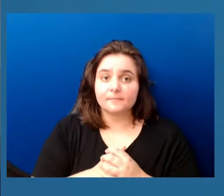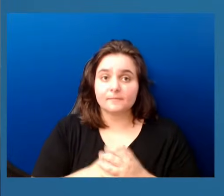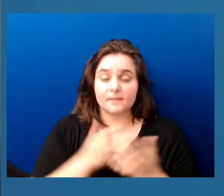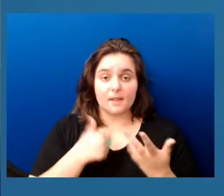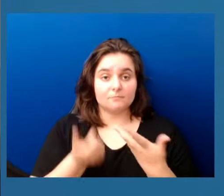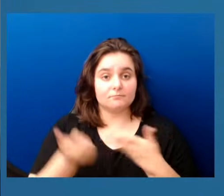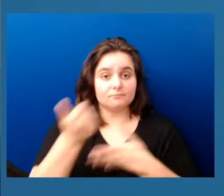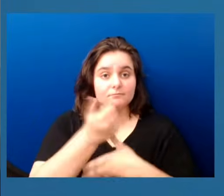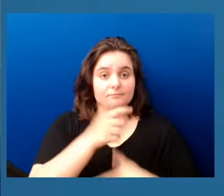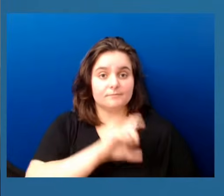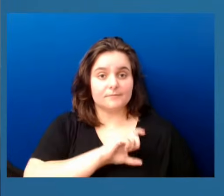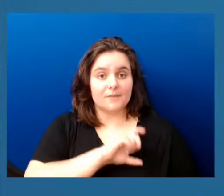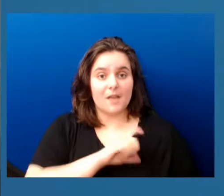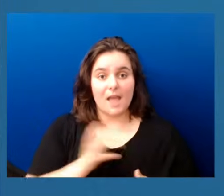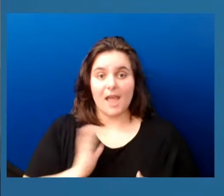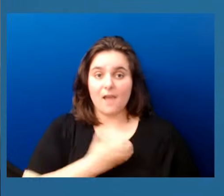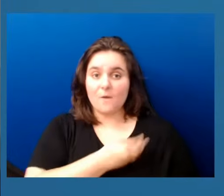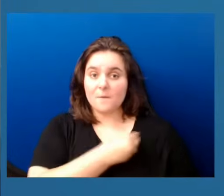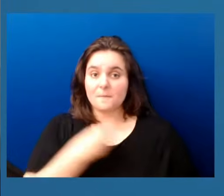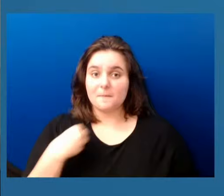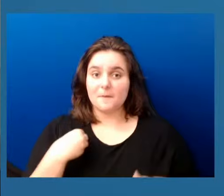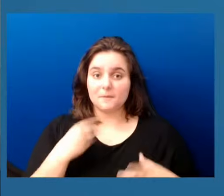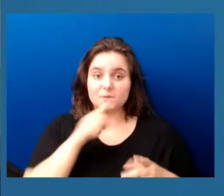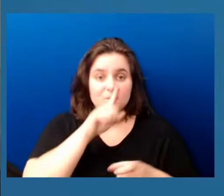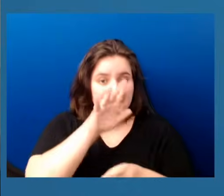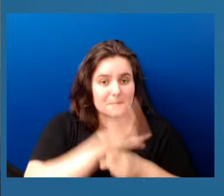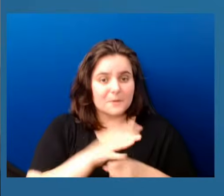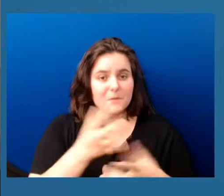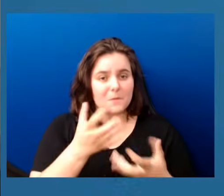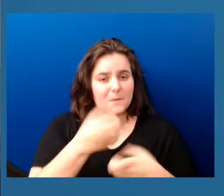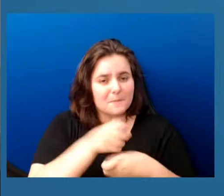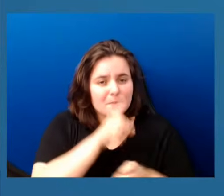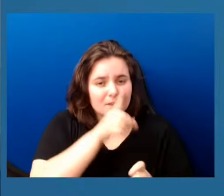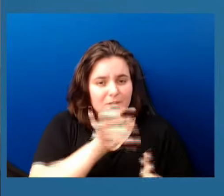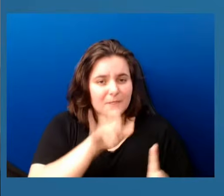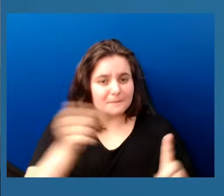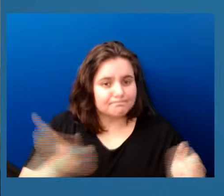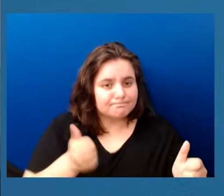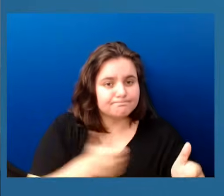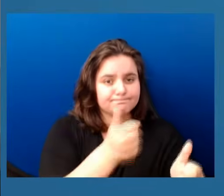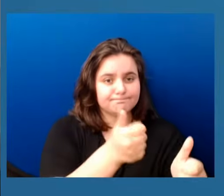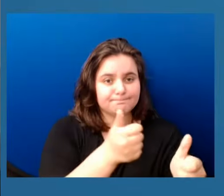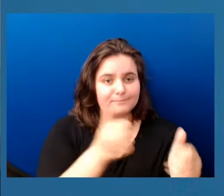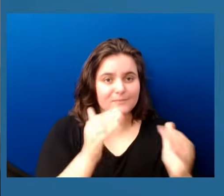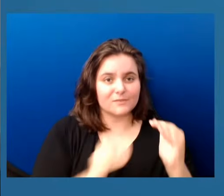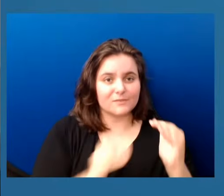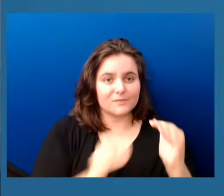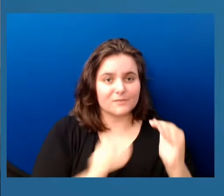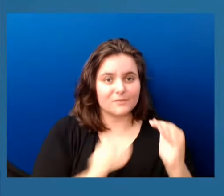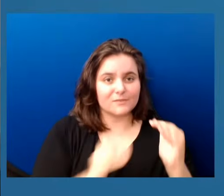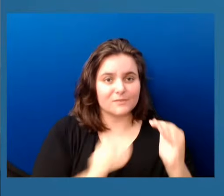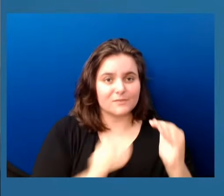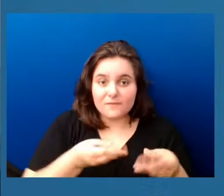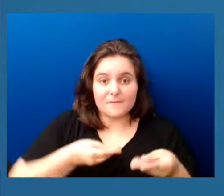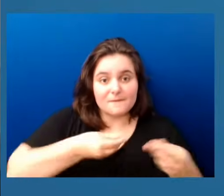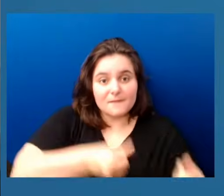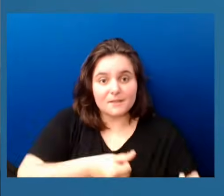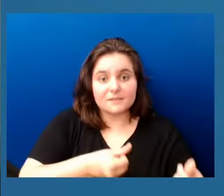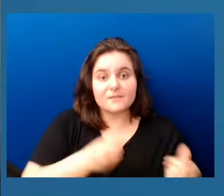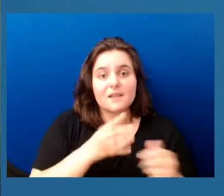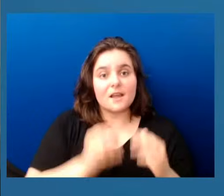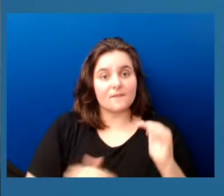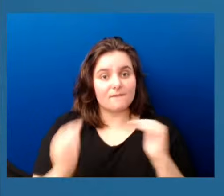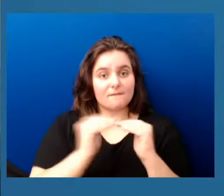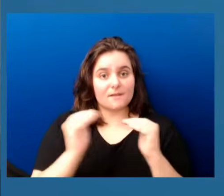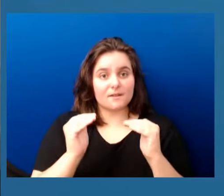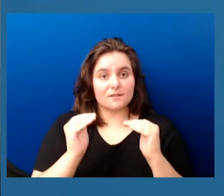members are committed to ensuring that justice is pursued effectively and fairly, and that the